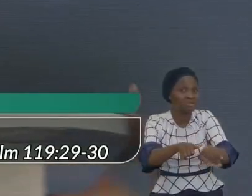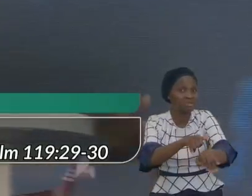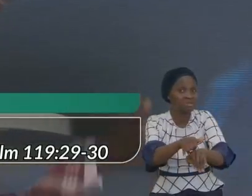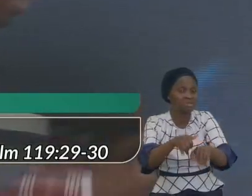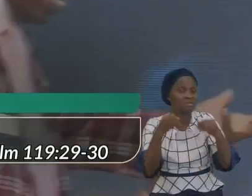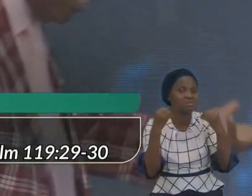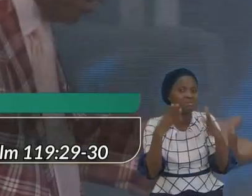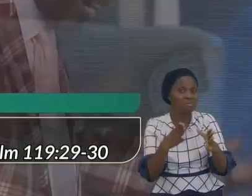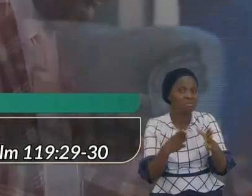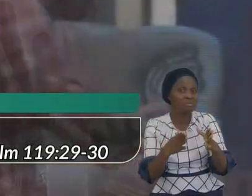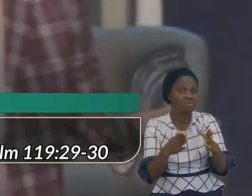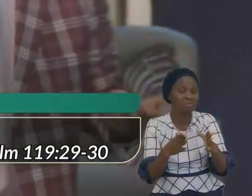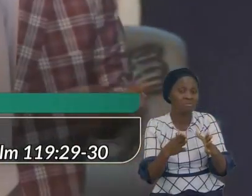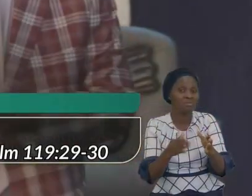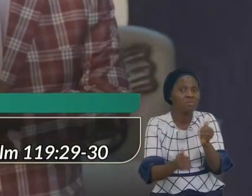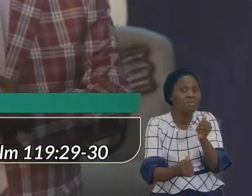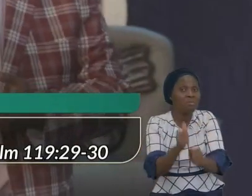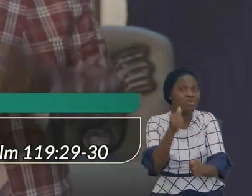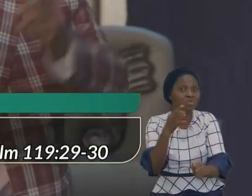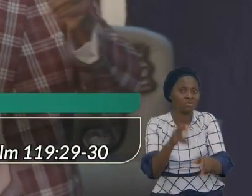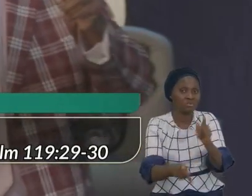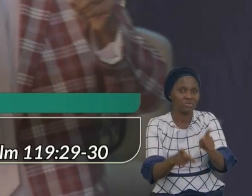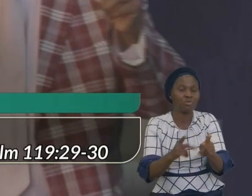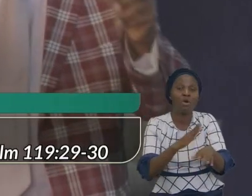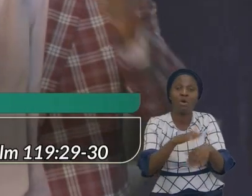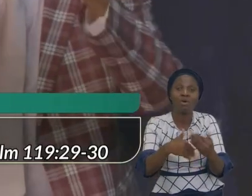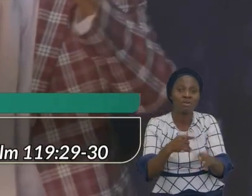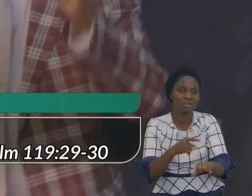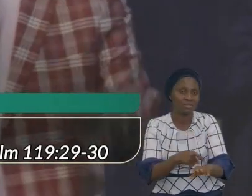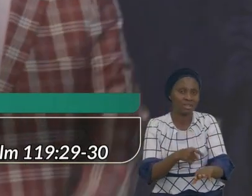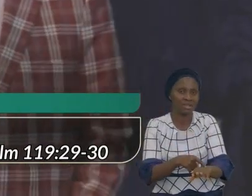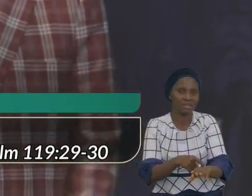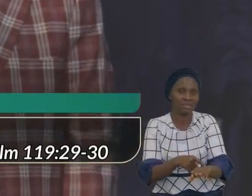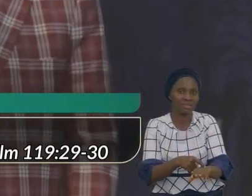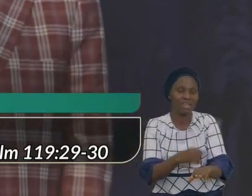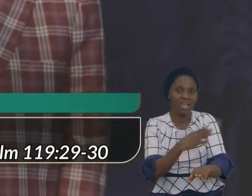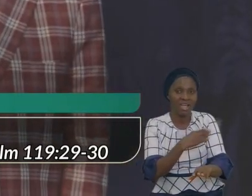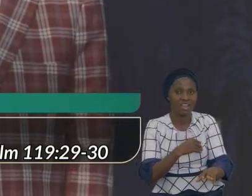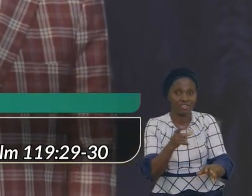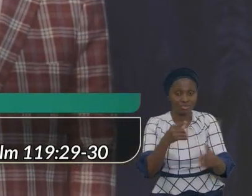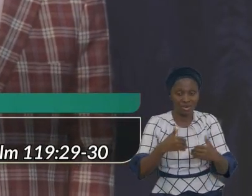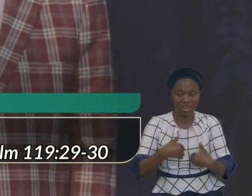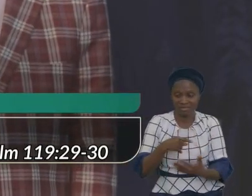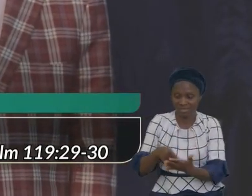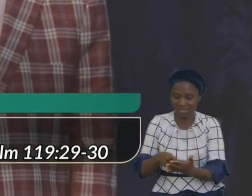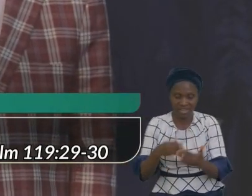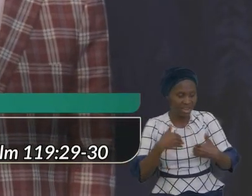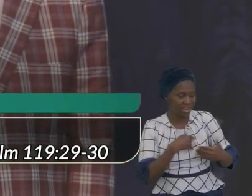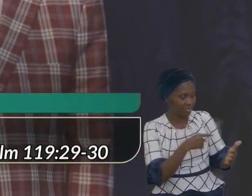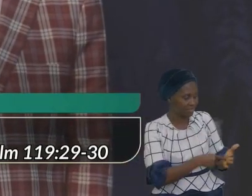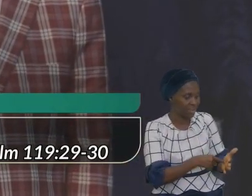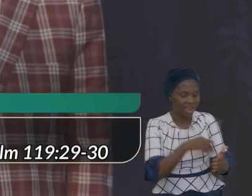and have this and have that, dust and sand in the world.